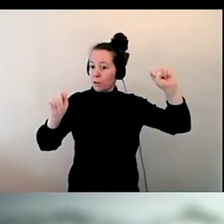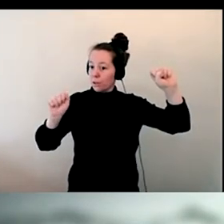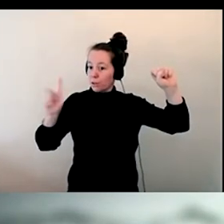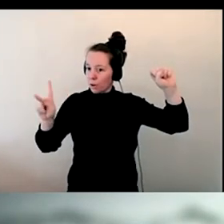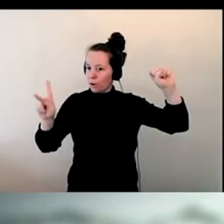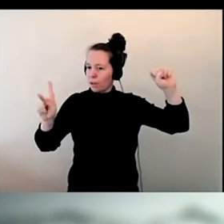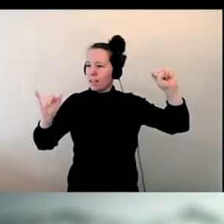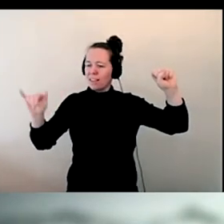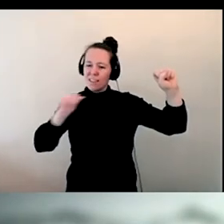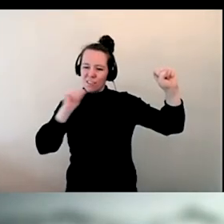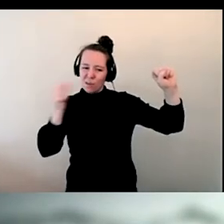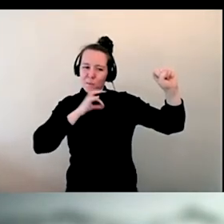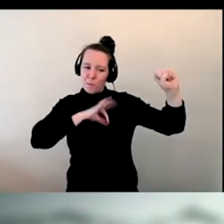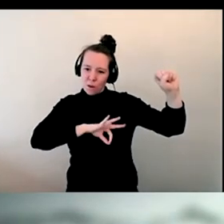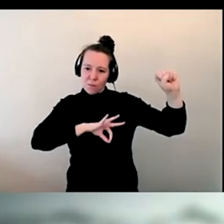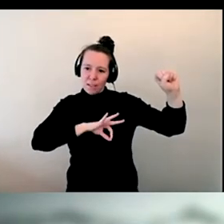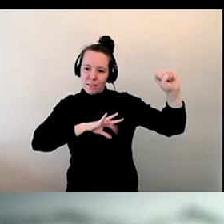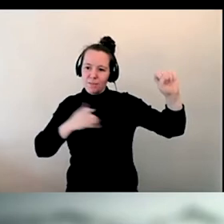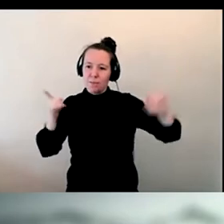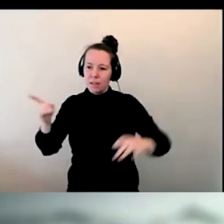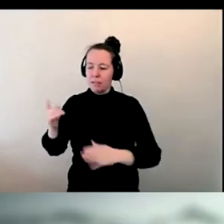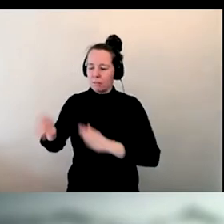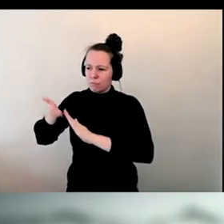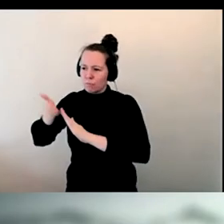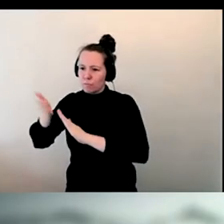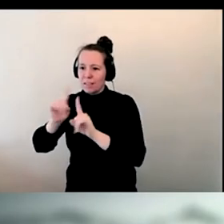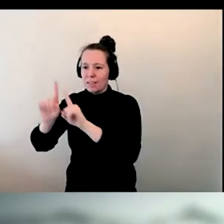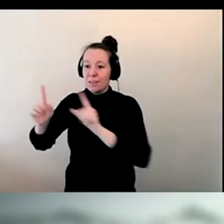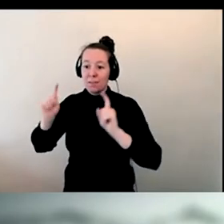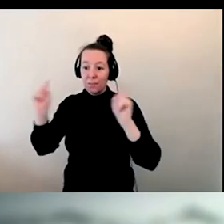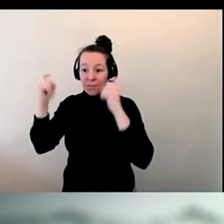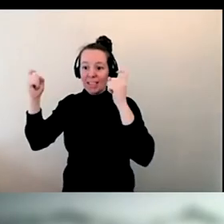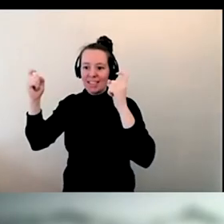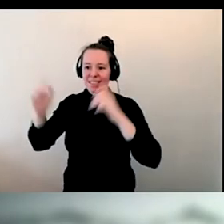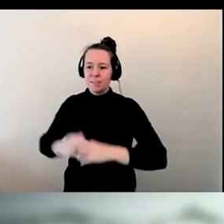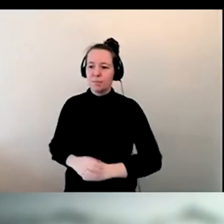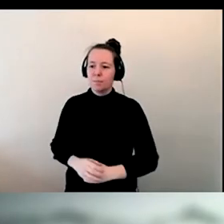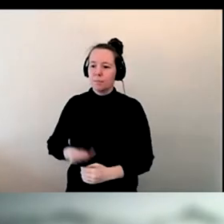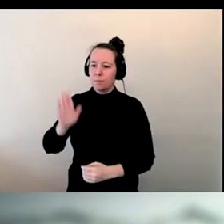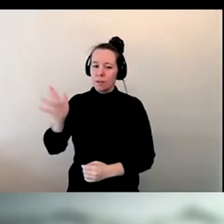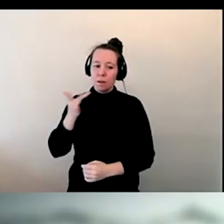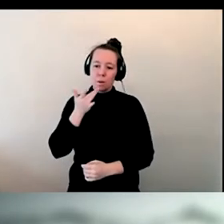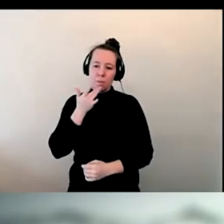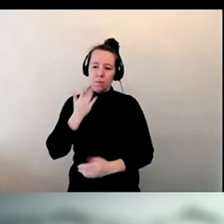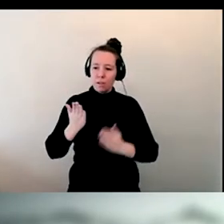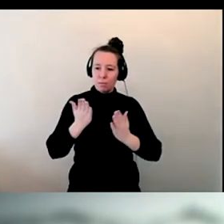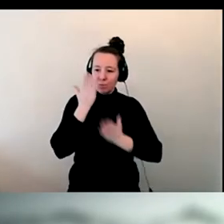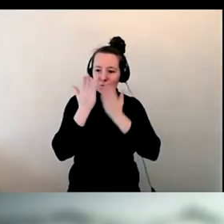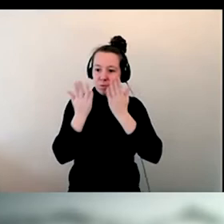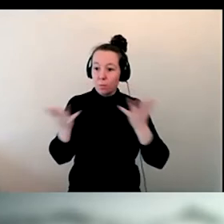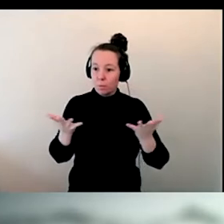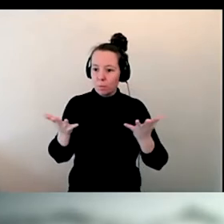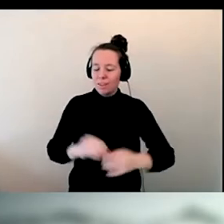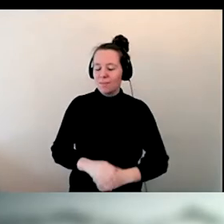and authors through bookish events and the annual Book Talk event. Her favorite genres are YA fantasy and adult